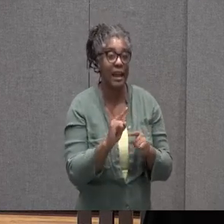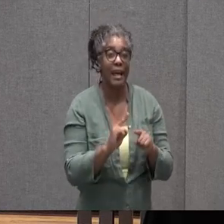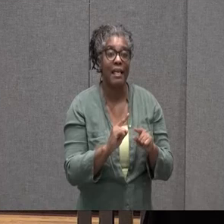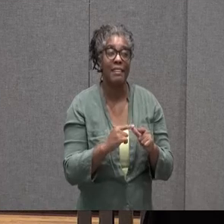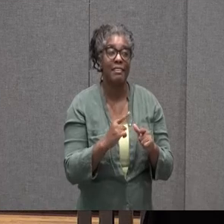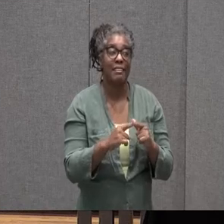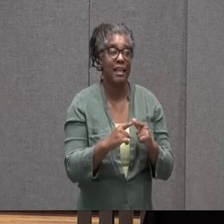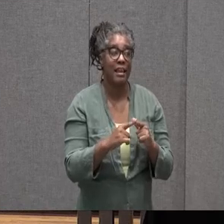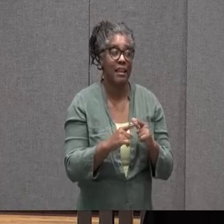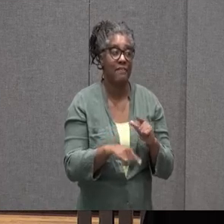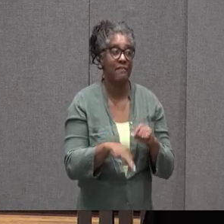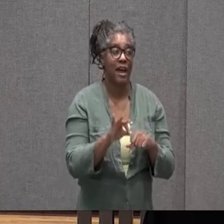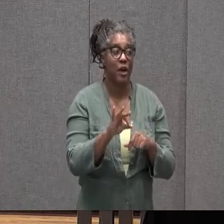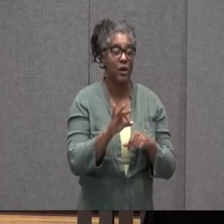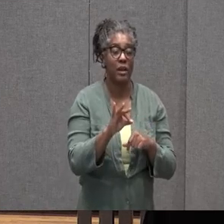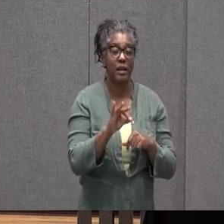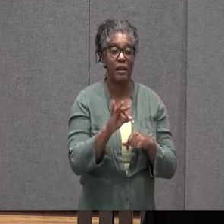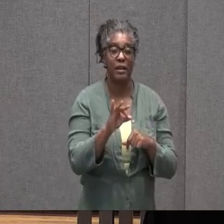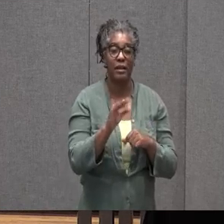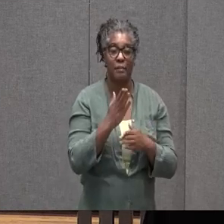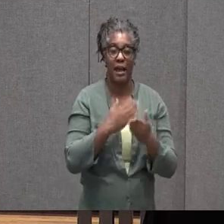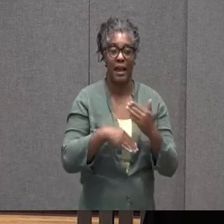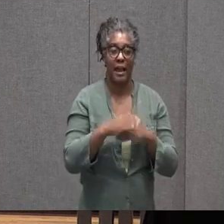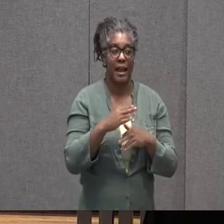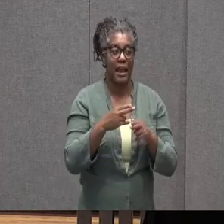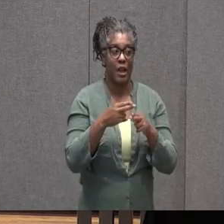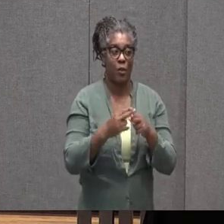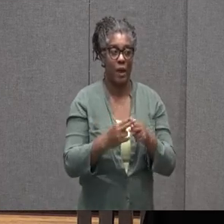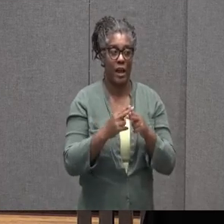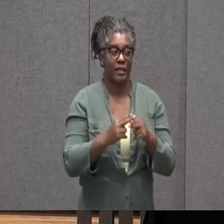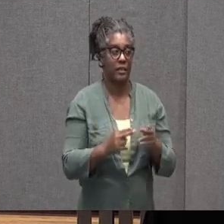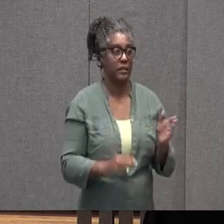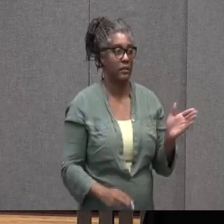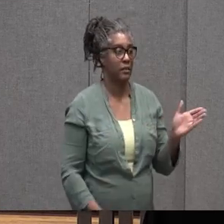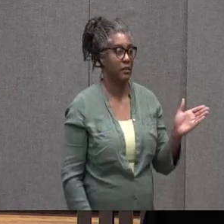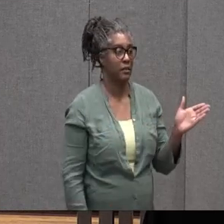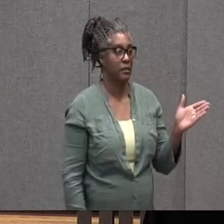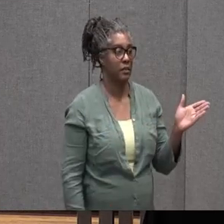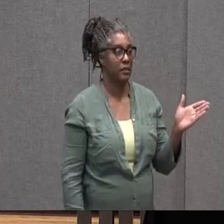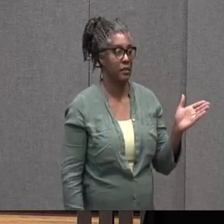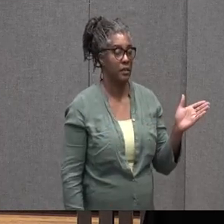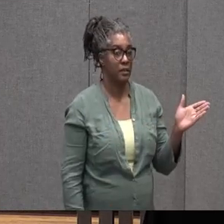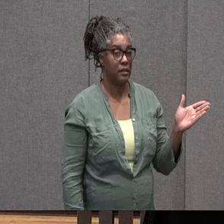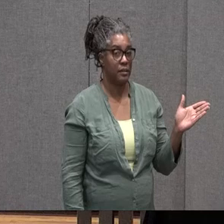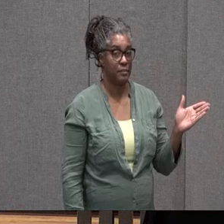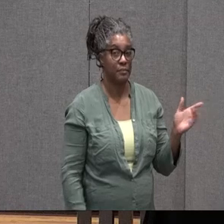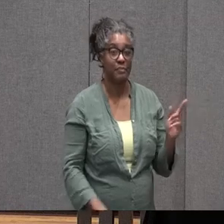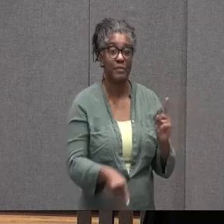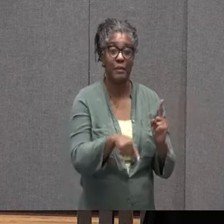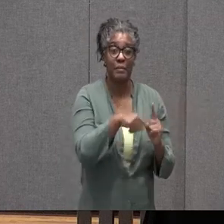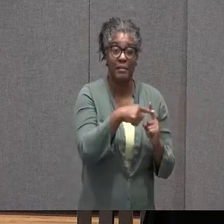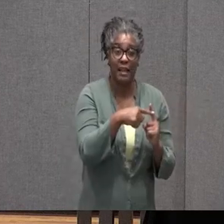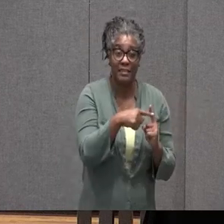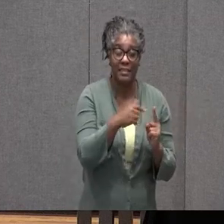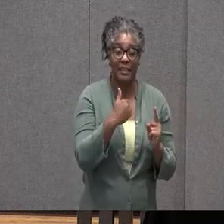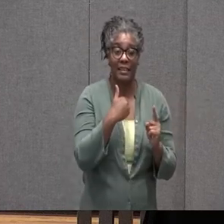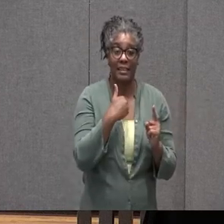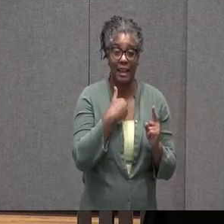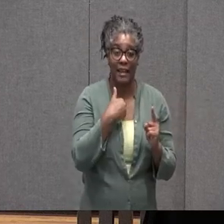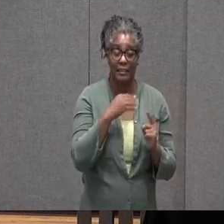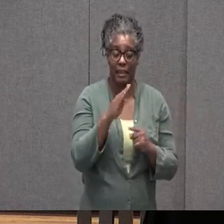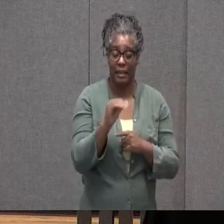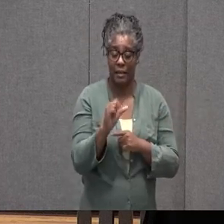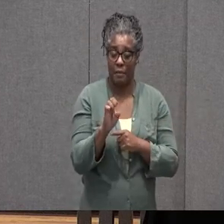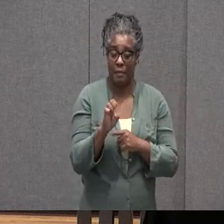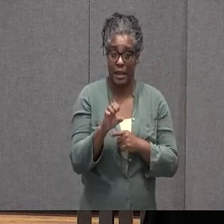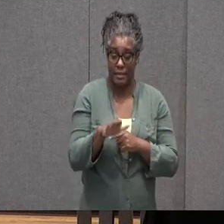weight. Oh, that's neat. And plus it has a base already. And so I'm